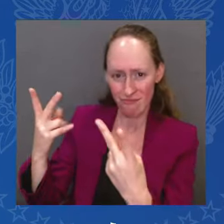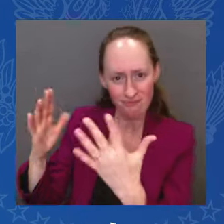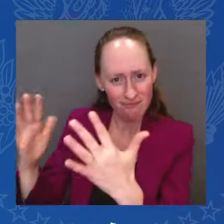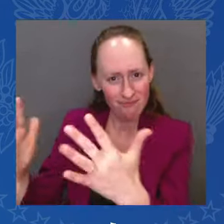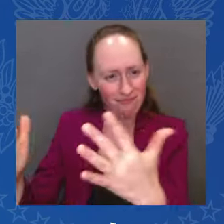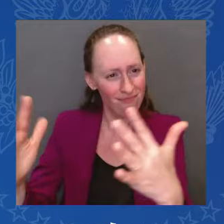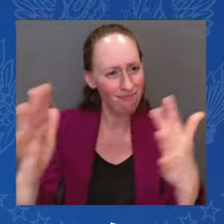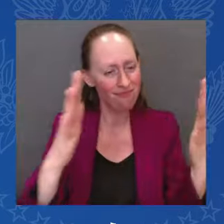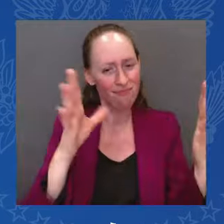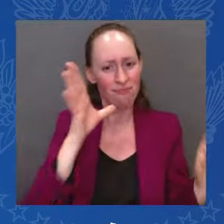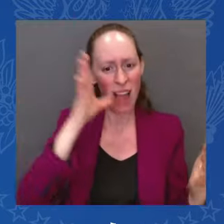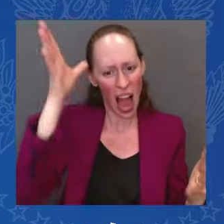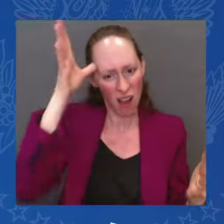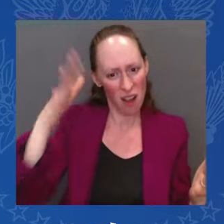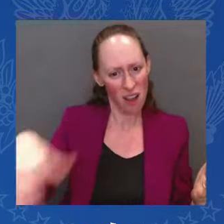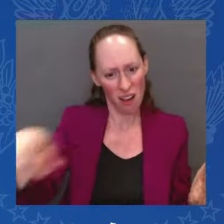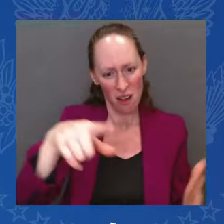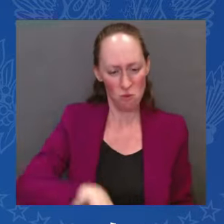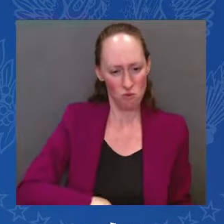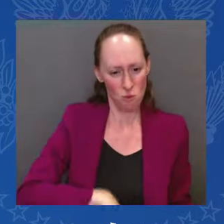congressman.